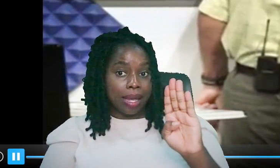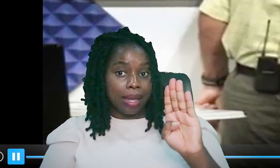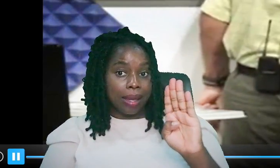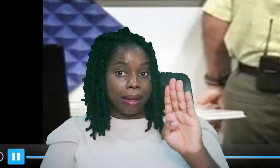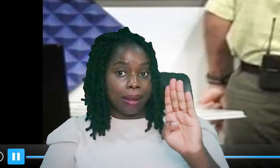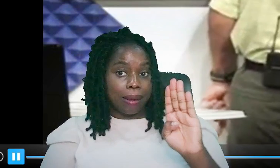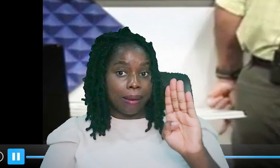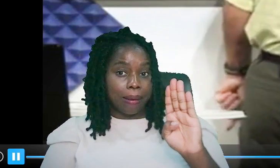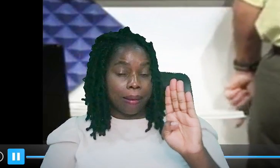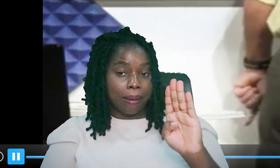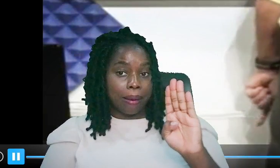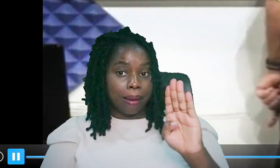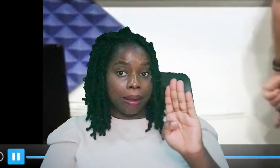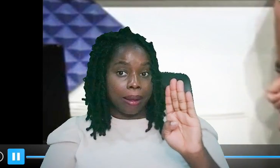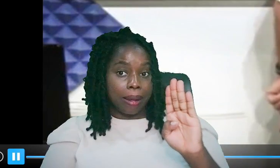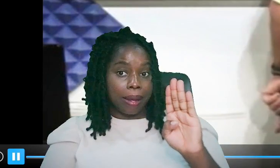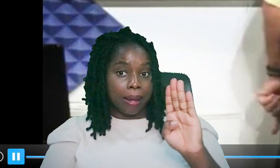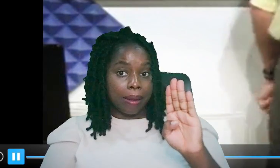ACB.